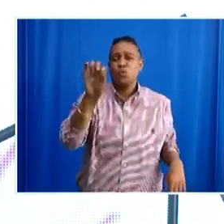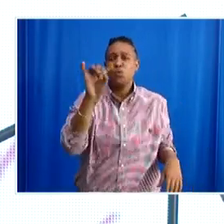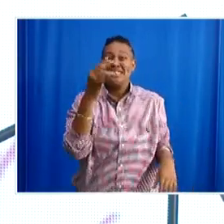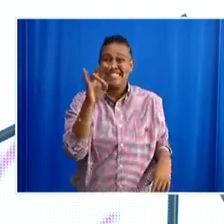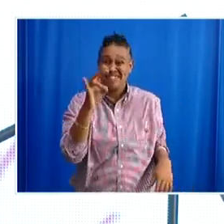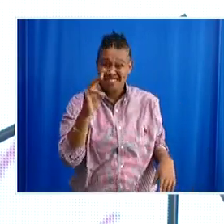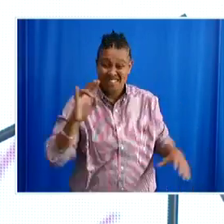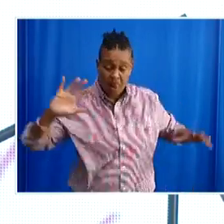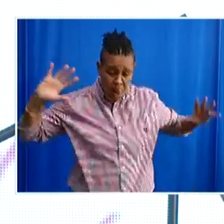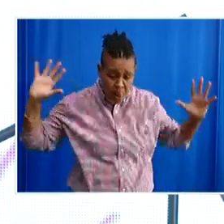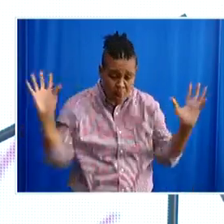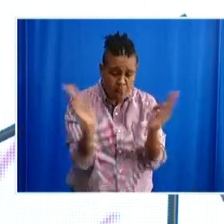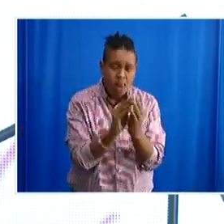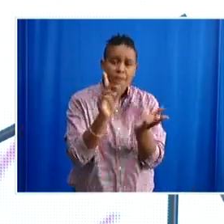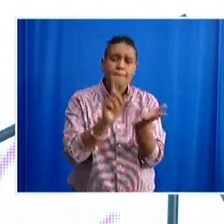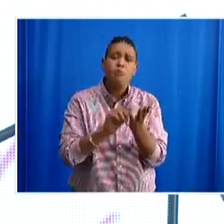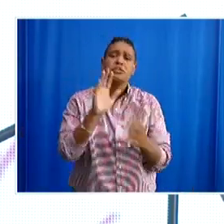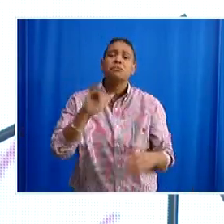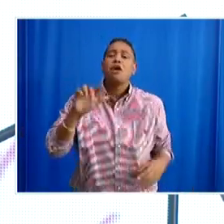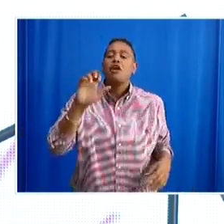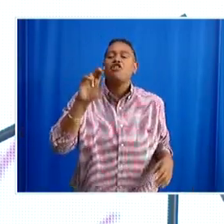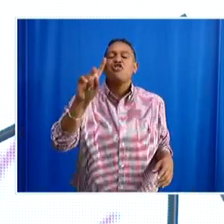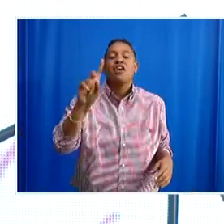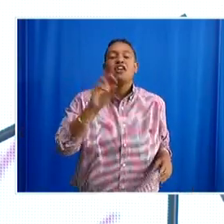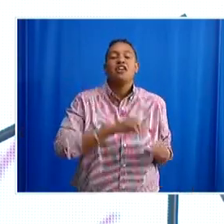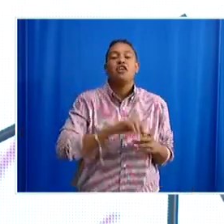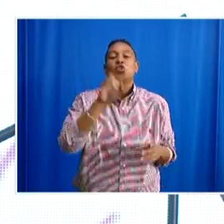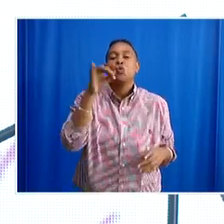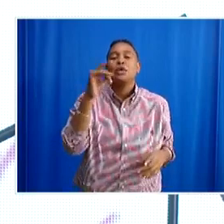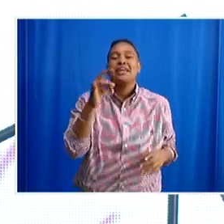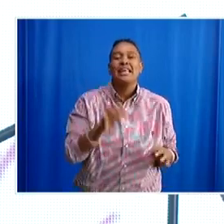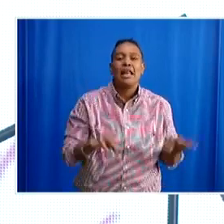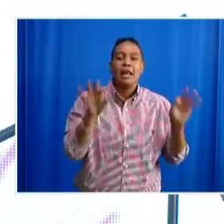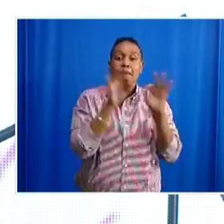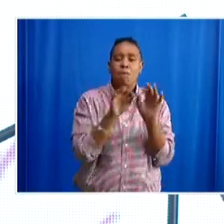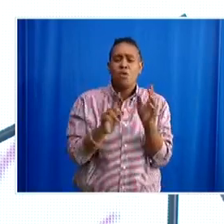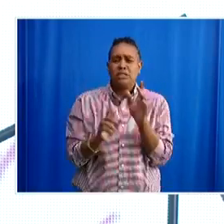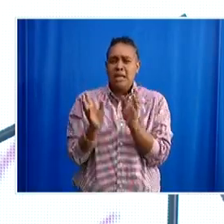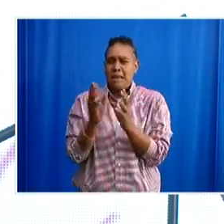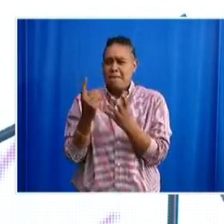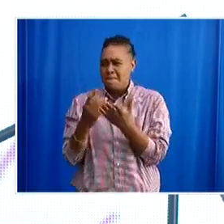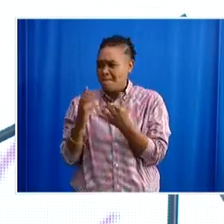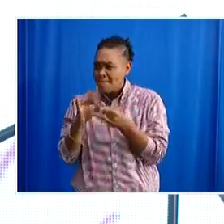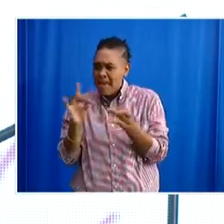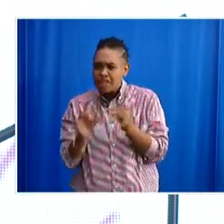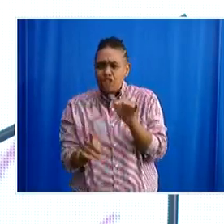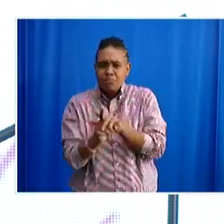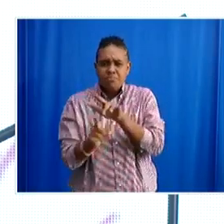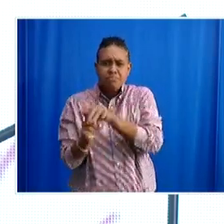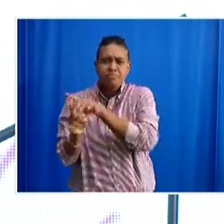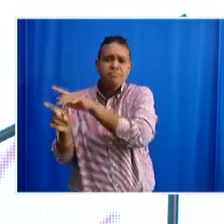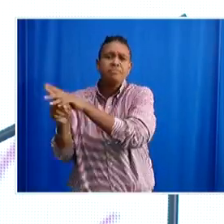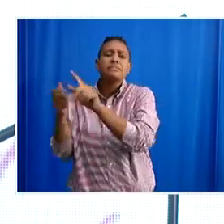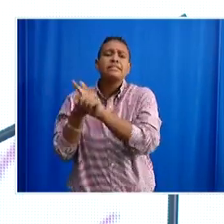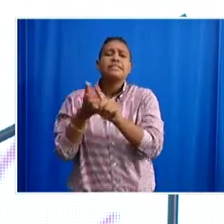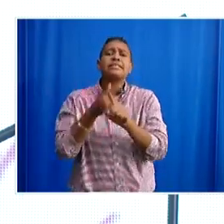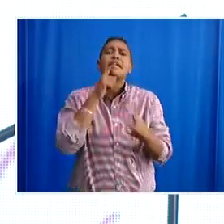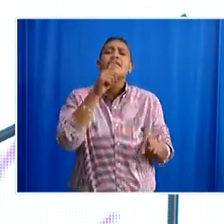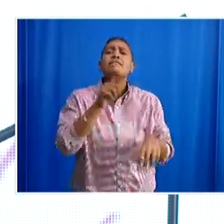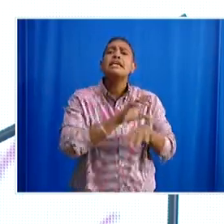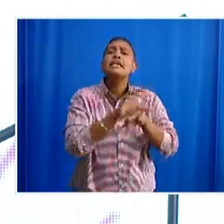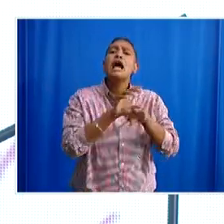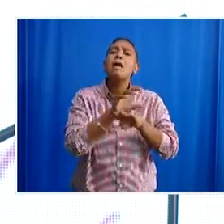2017, published by the CRED in 2018, there are some key messages emerging that reinforces this Caribbean resilience